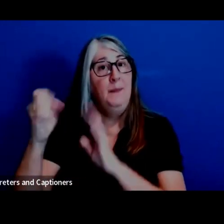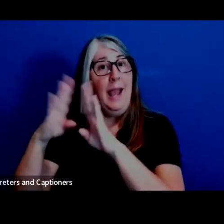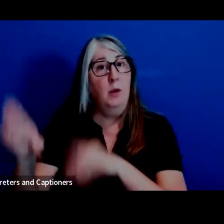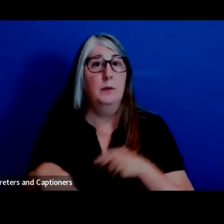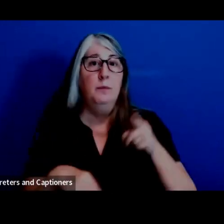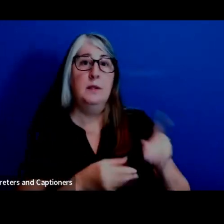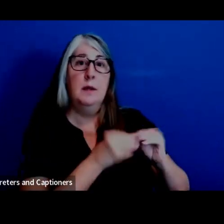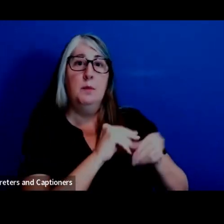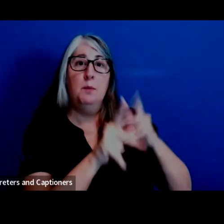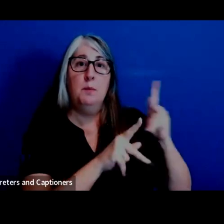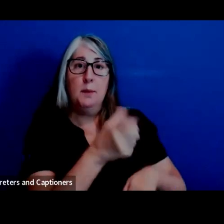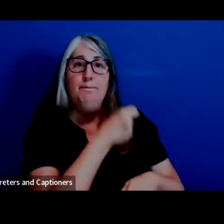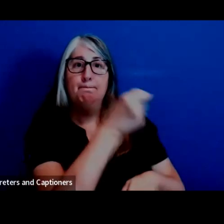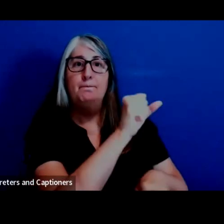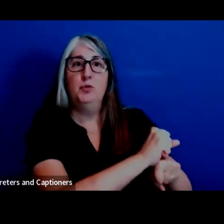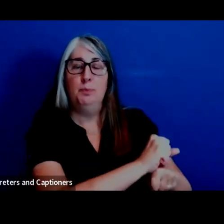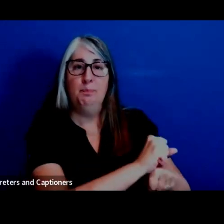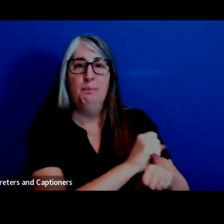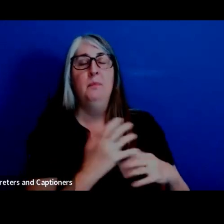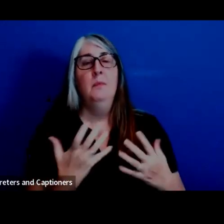work, that's fine. But